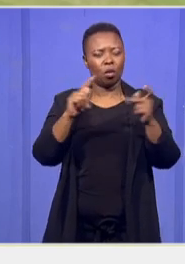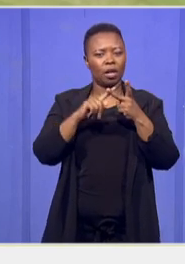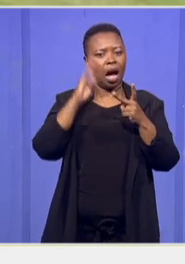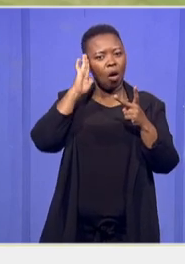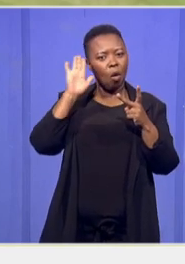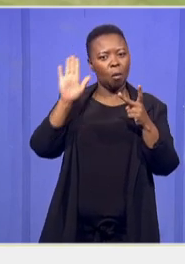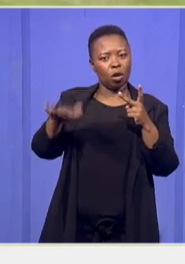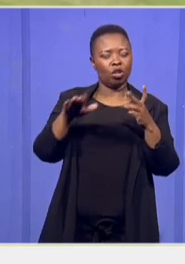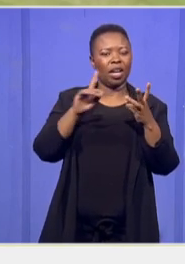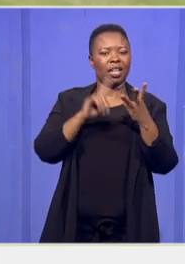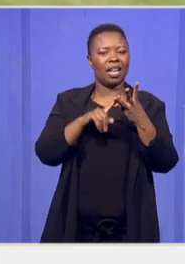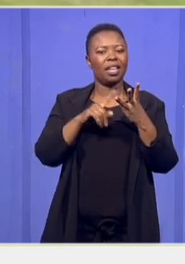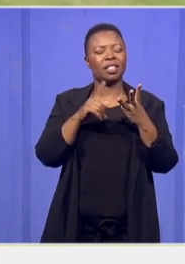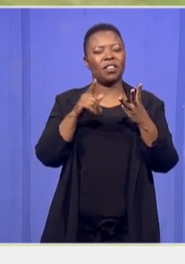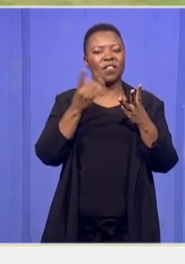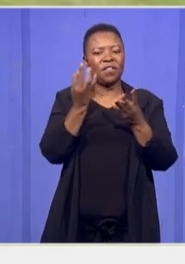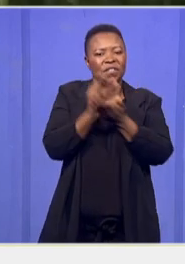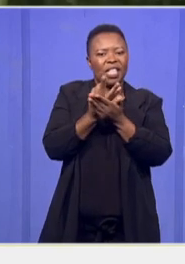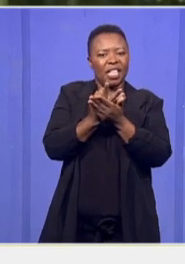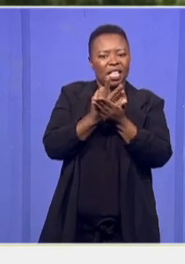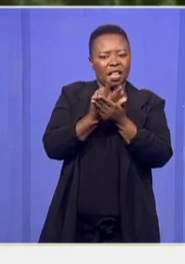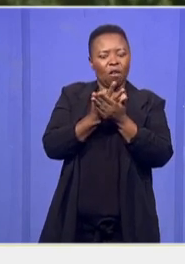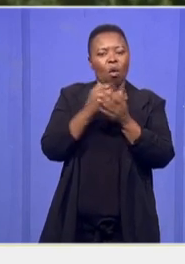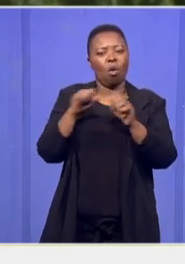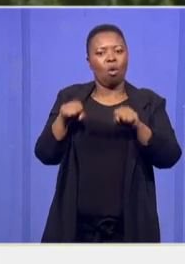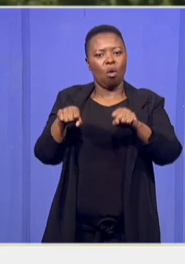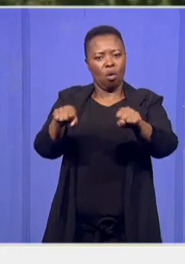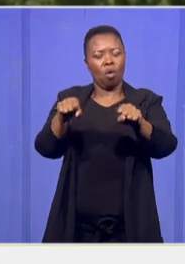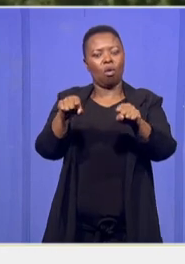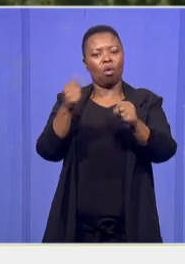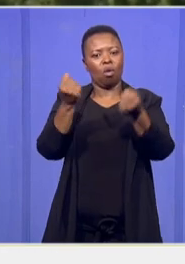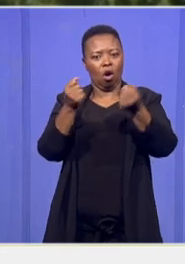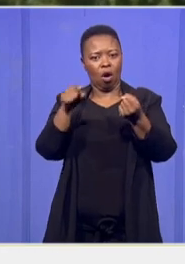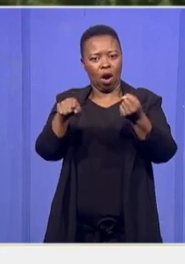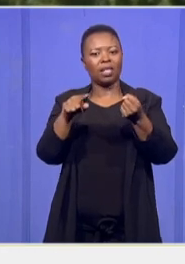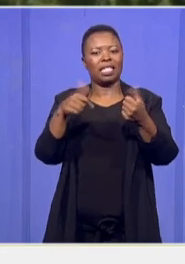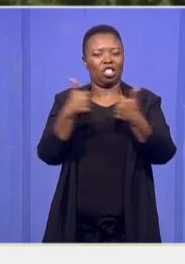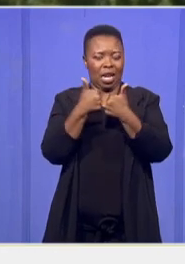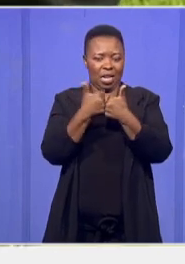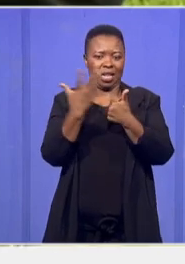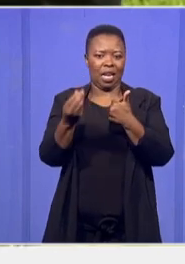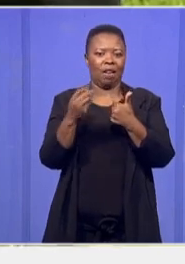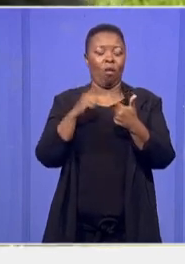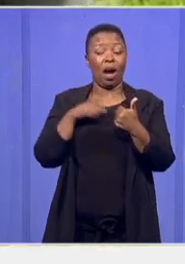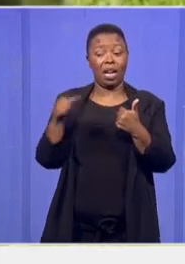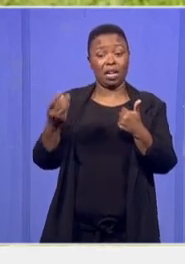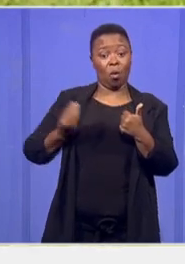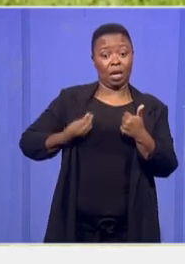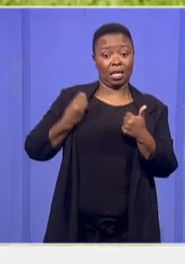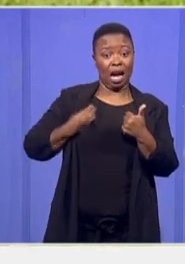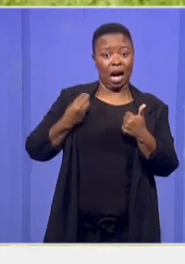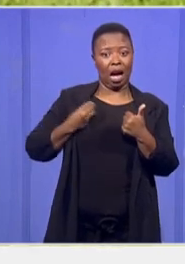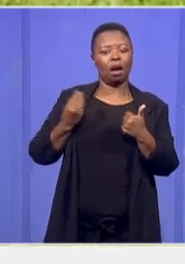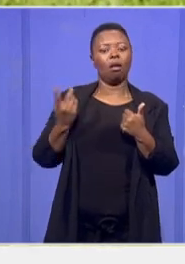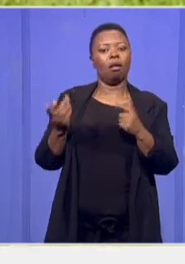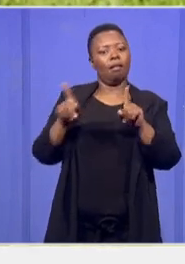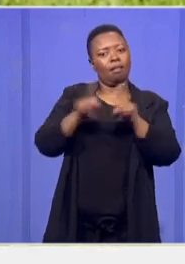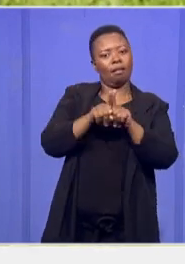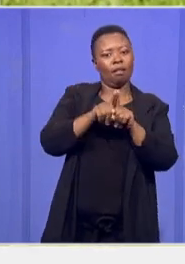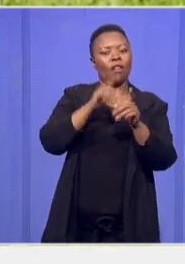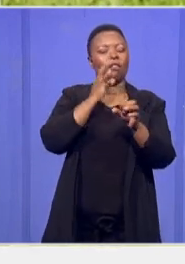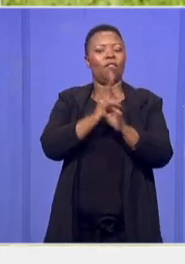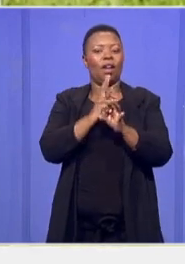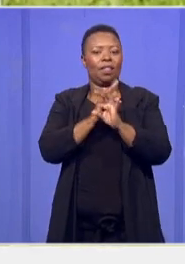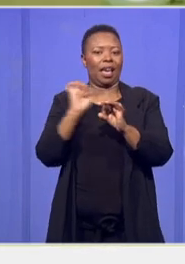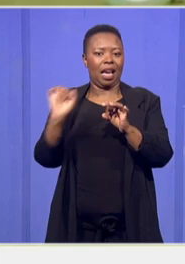caddy fees presents a challenge. When he was young, he used to hitchhike with his father to participate